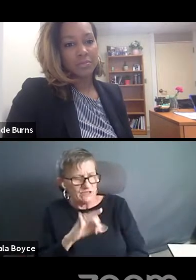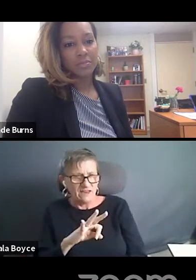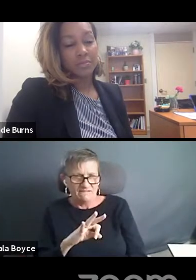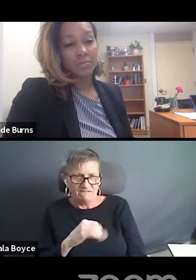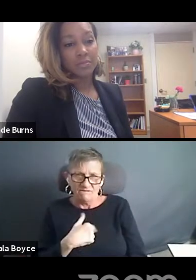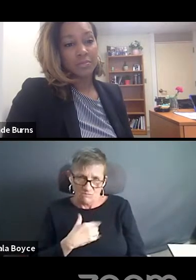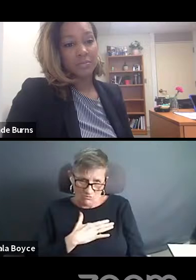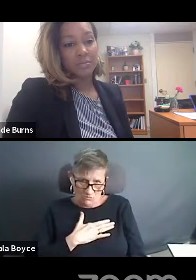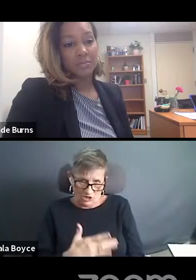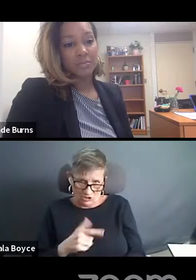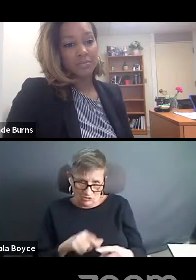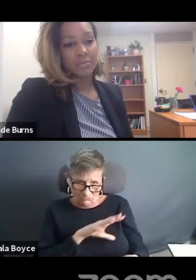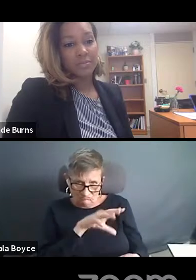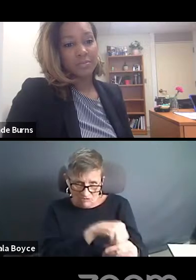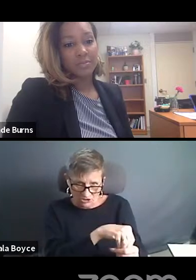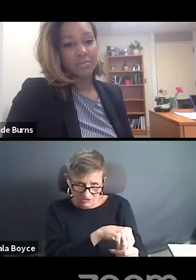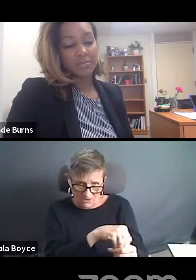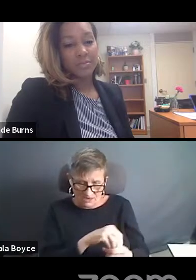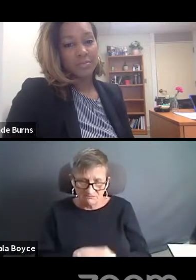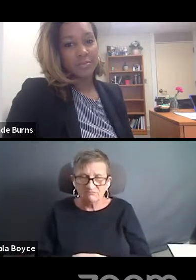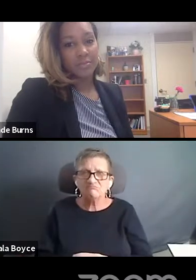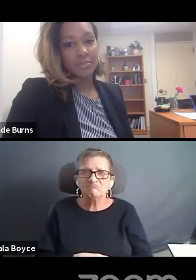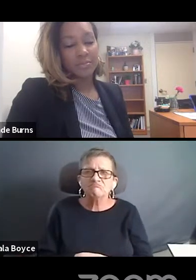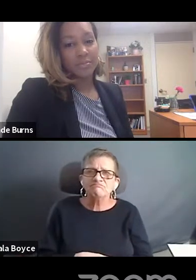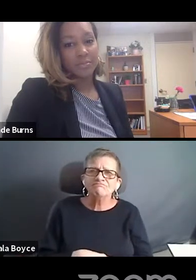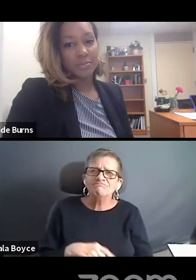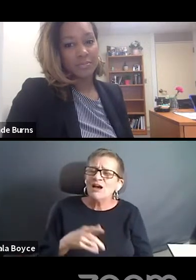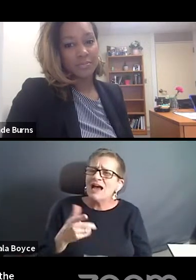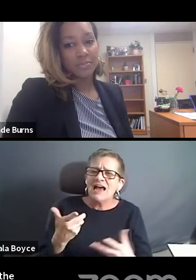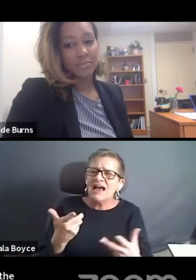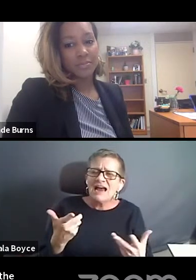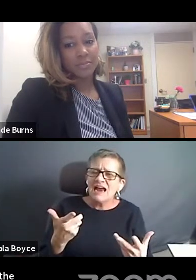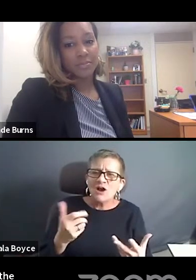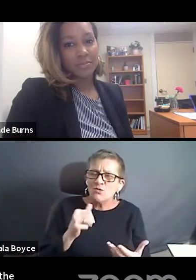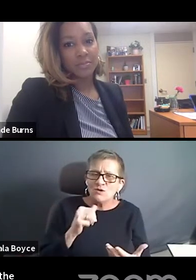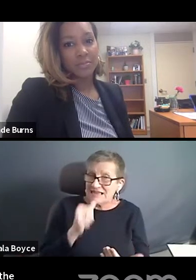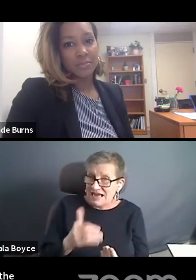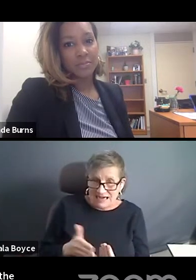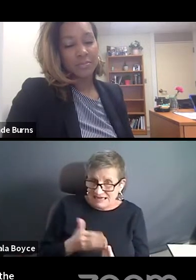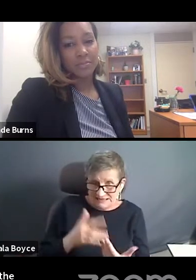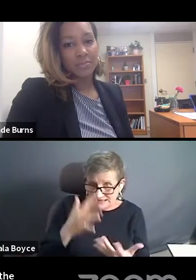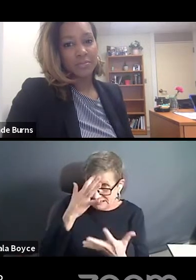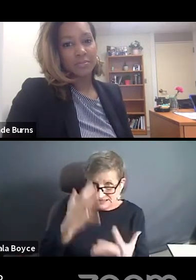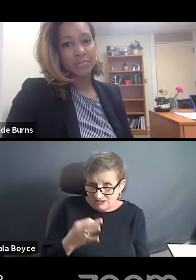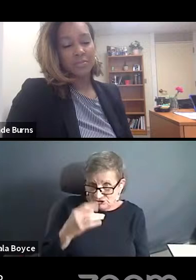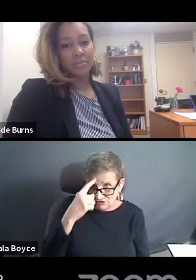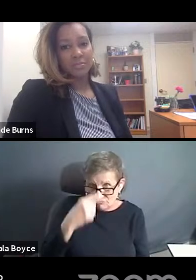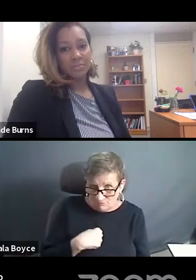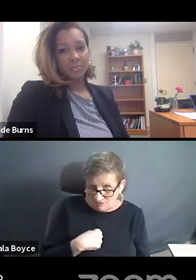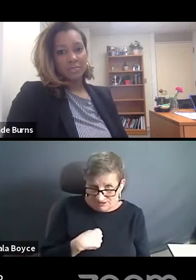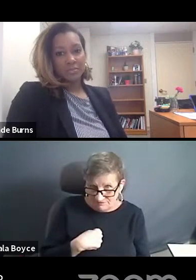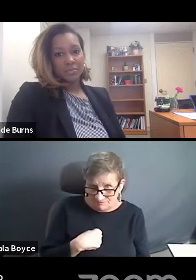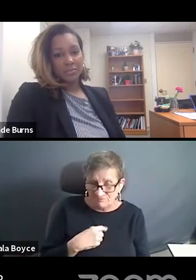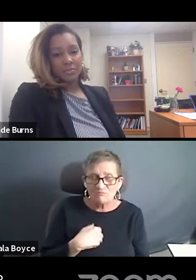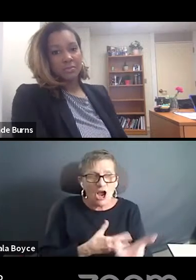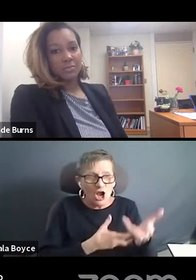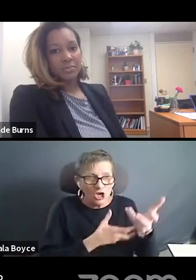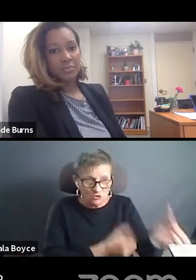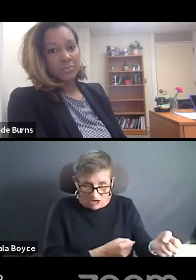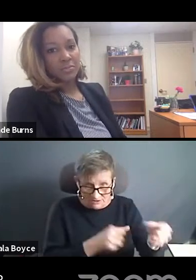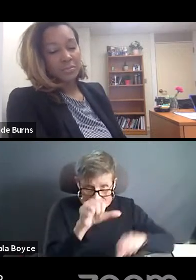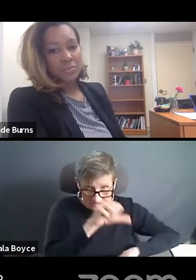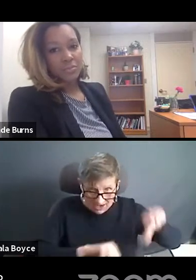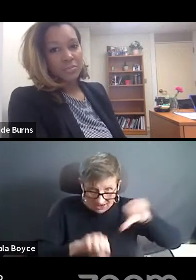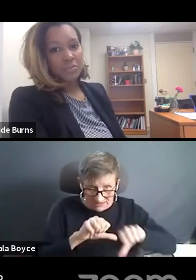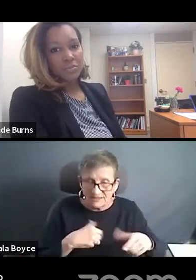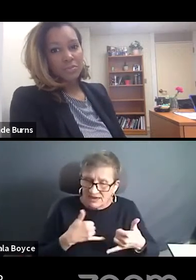participate. But it wasn't an easy decision. I trust the science. I still trust